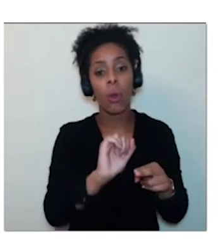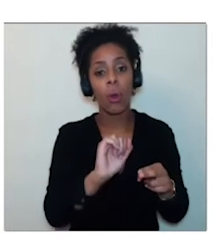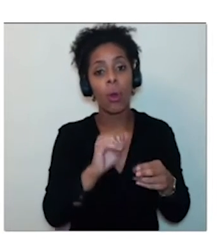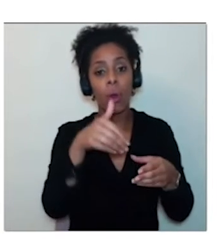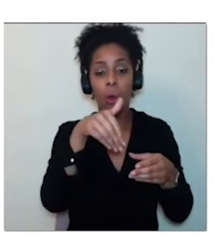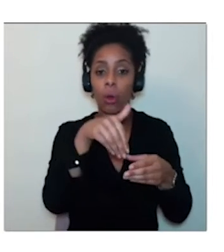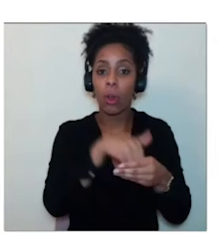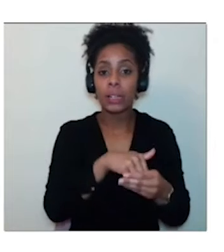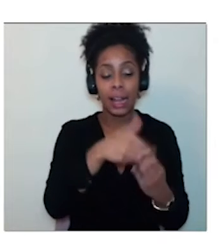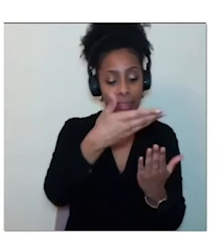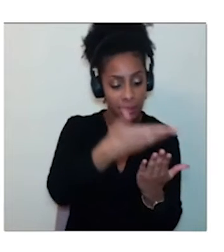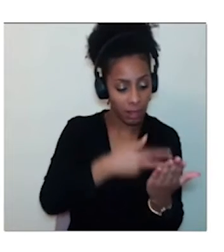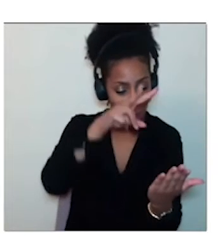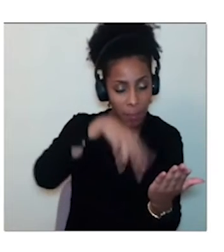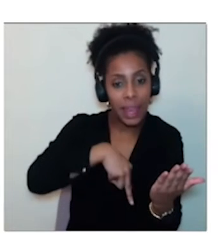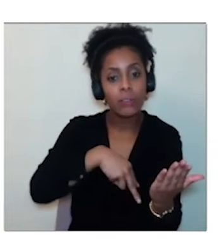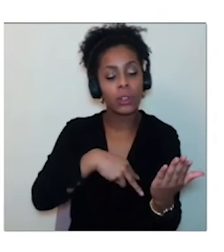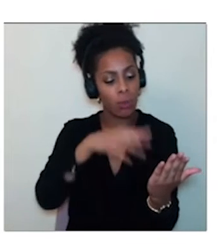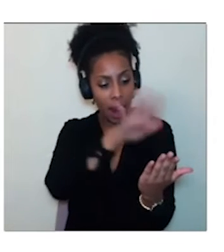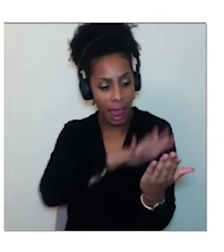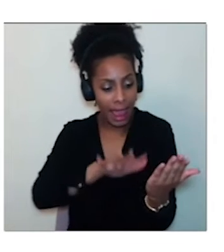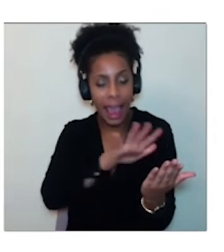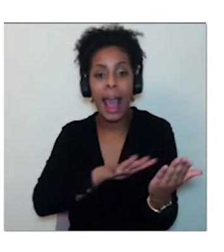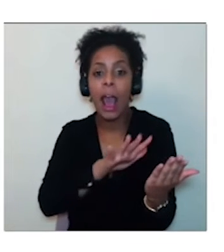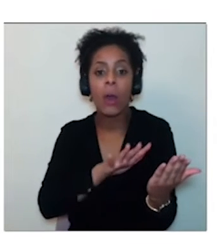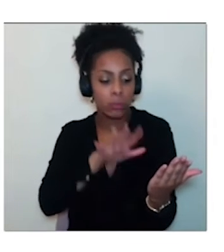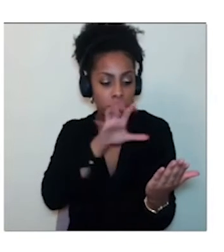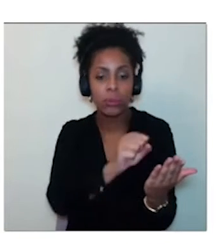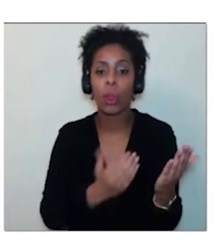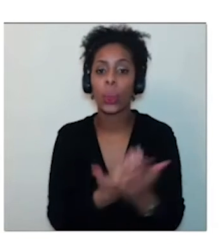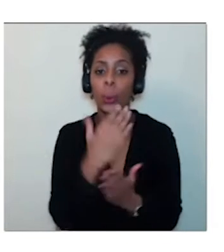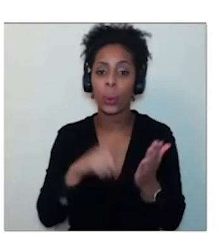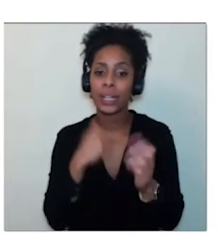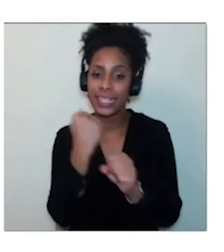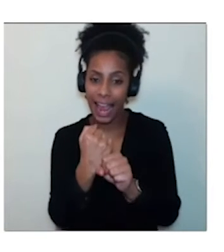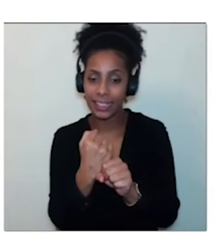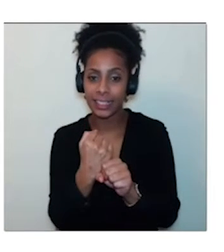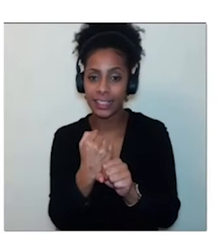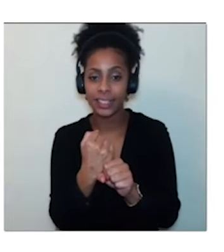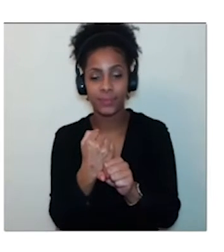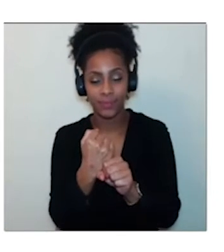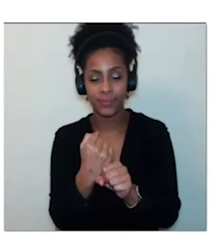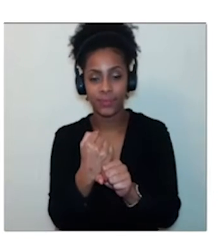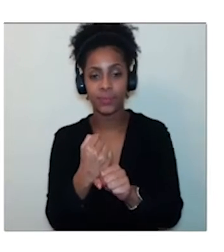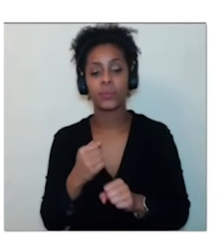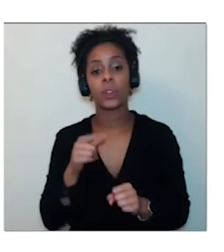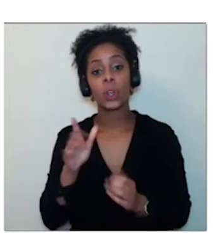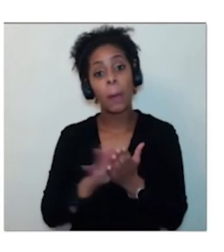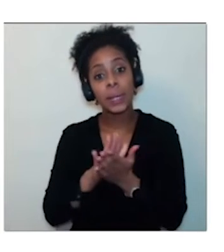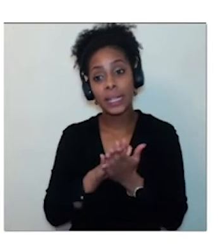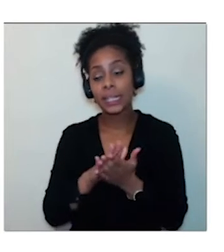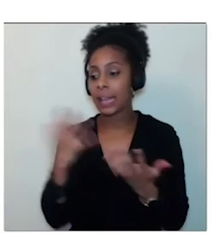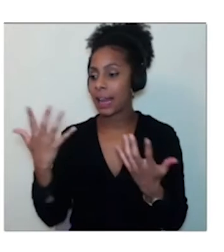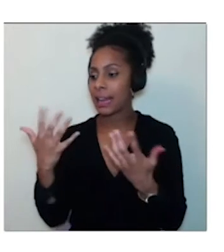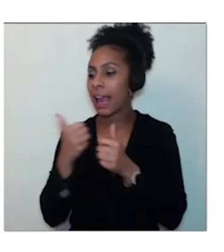tags. Hence the term tagged PDF. This makes it possible for an assistive technology like web